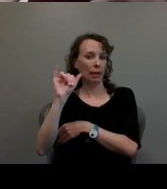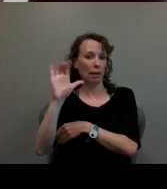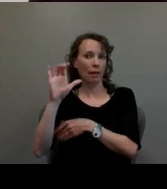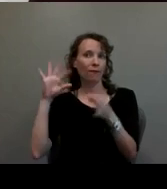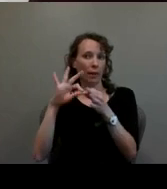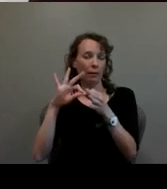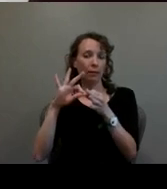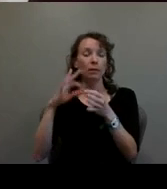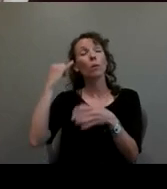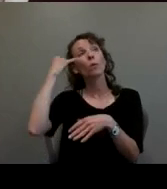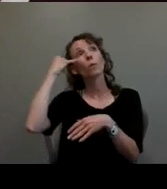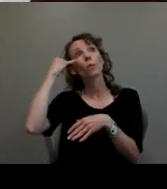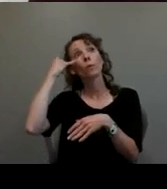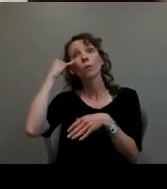a